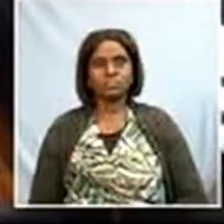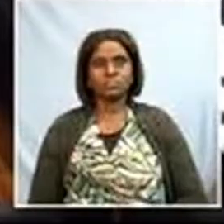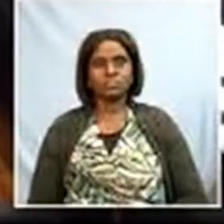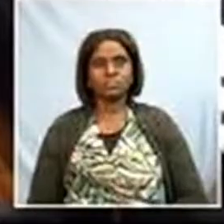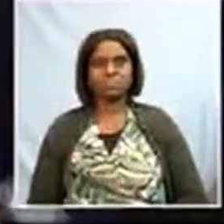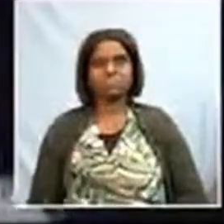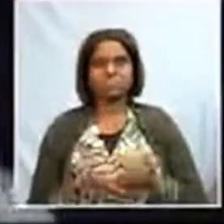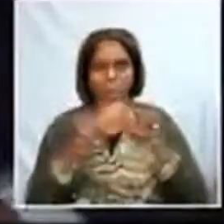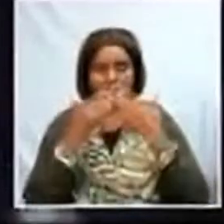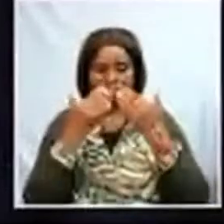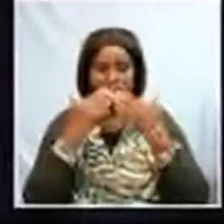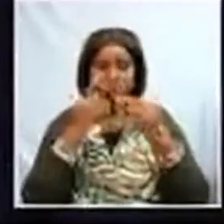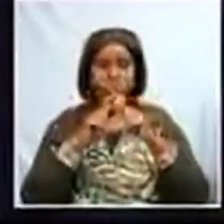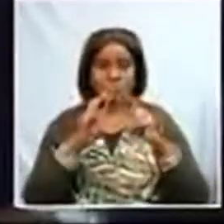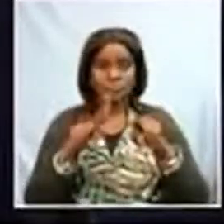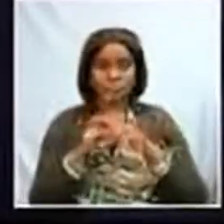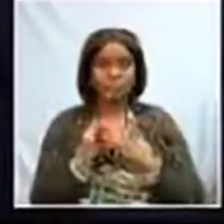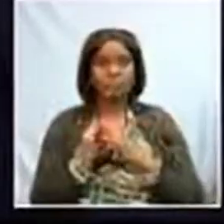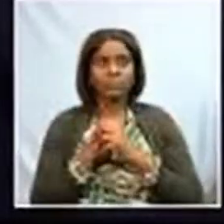Thank you, Chair.